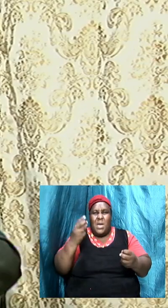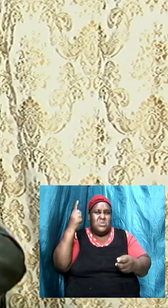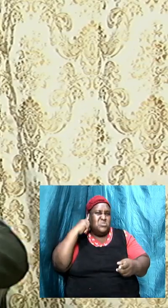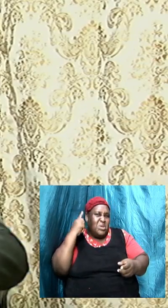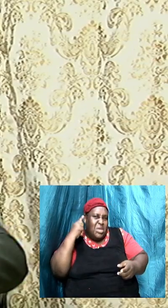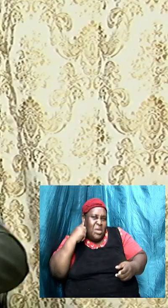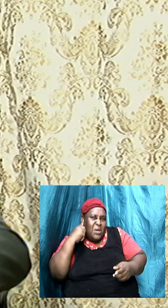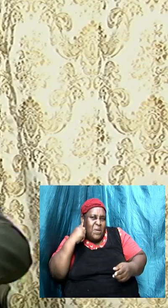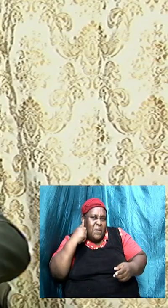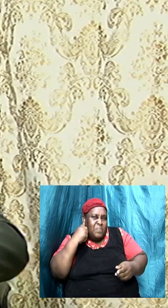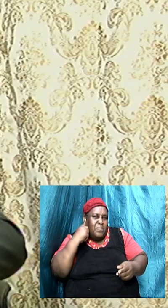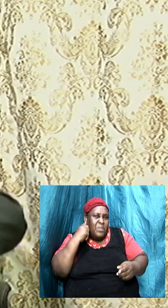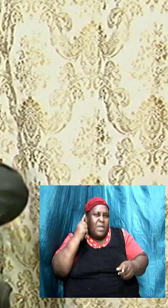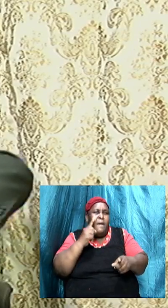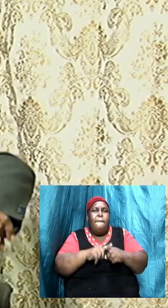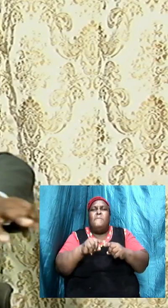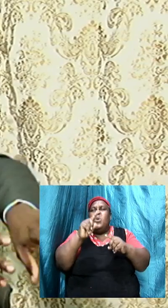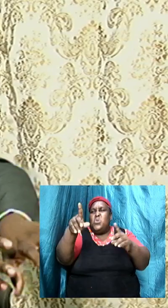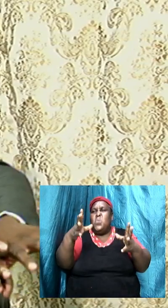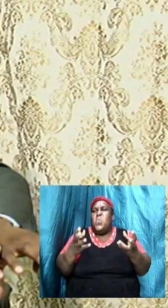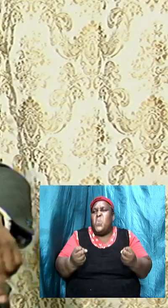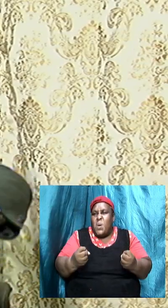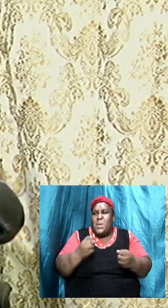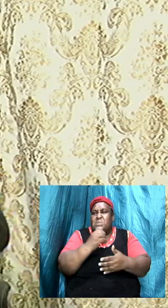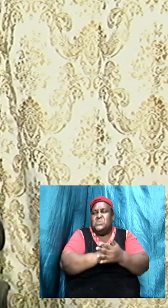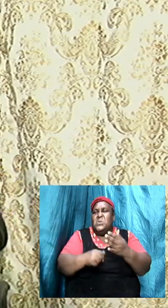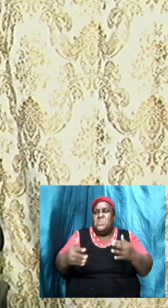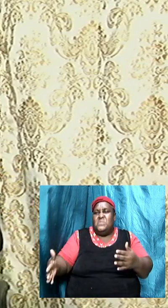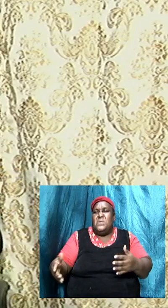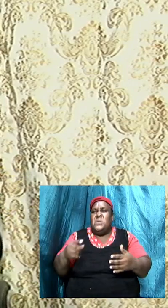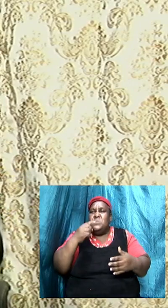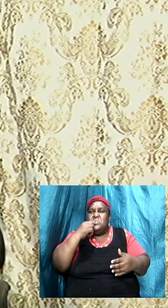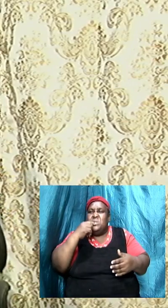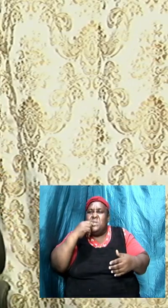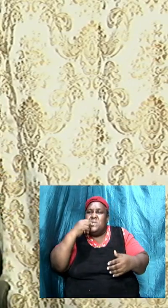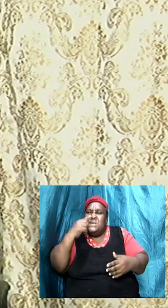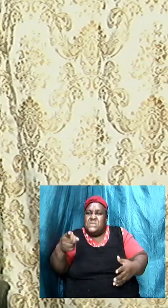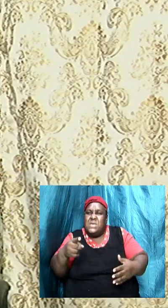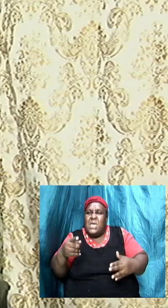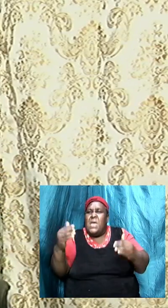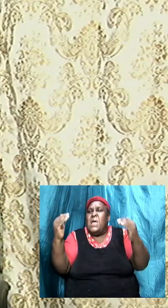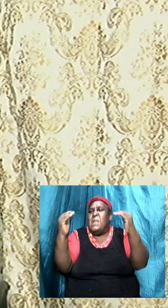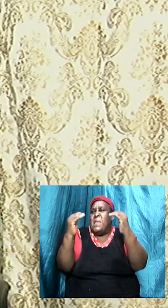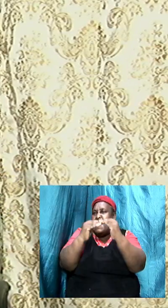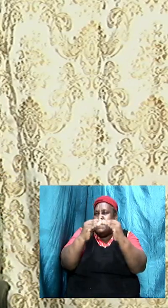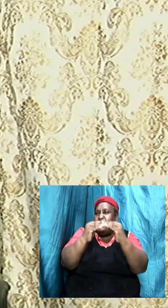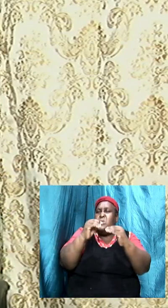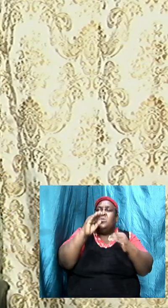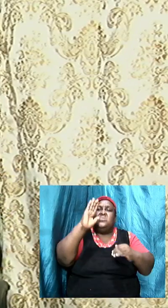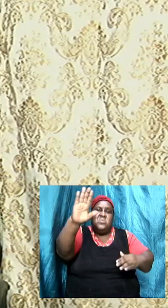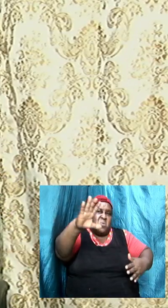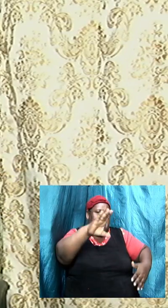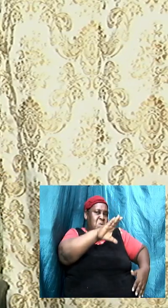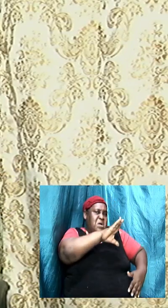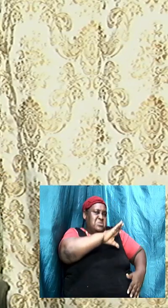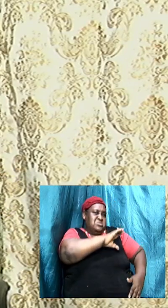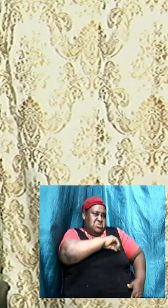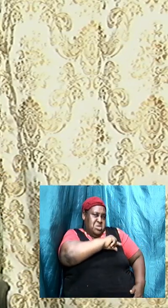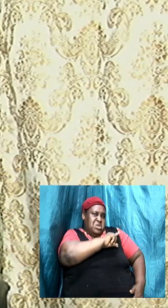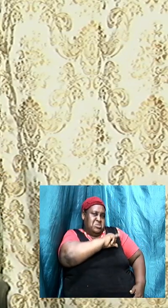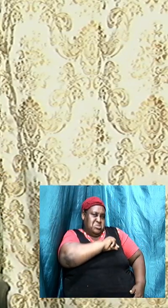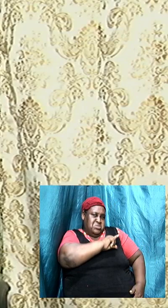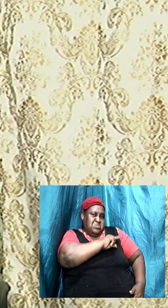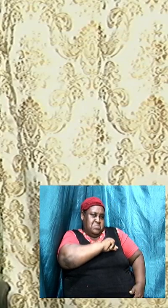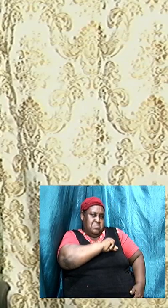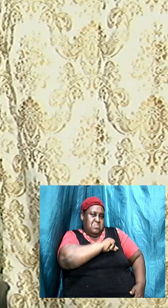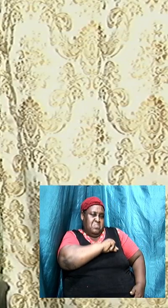But you want something that line up with your conscience, not what the Holy Ghost and not what God is preaching you about. But you want something that will